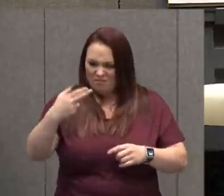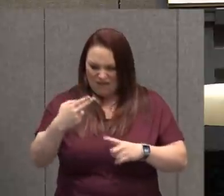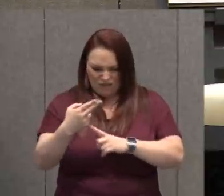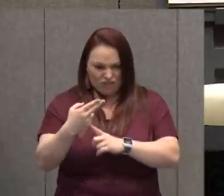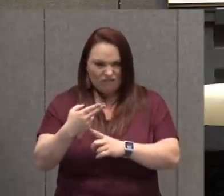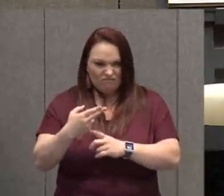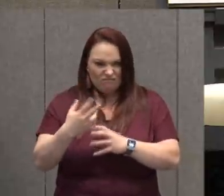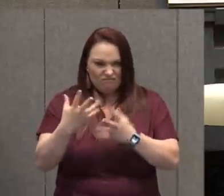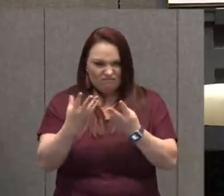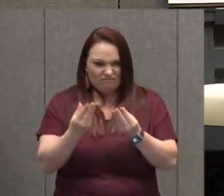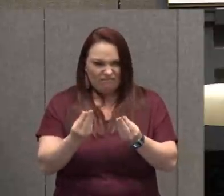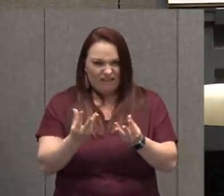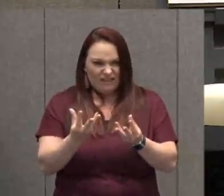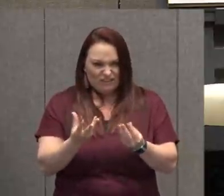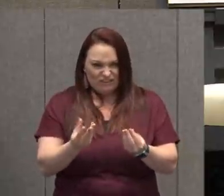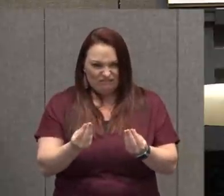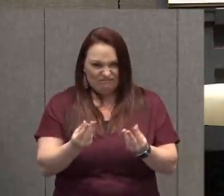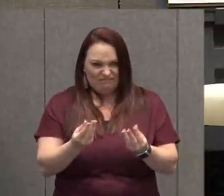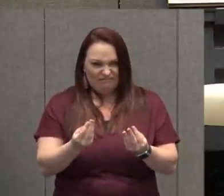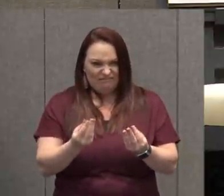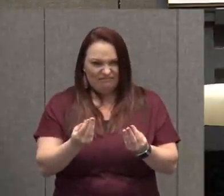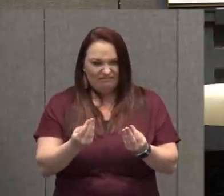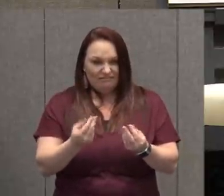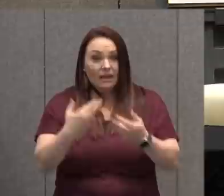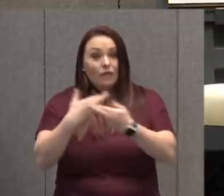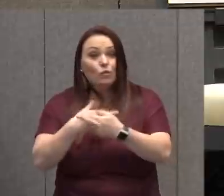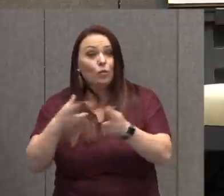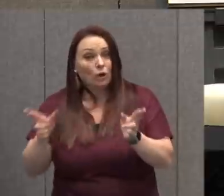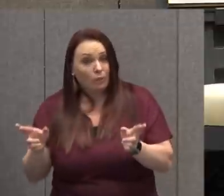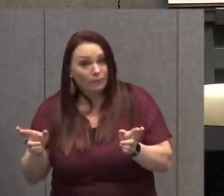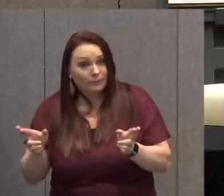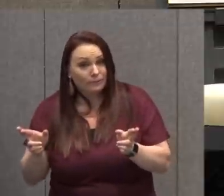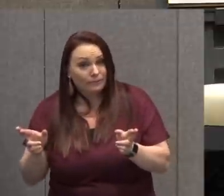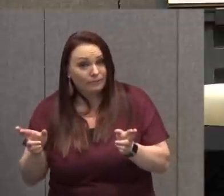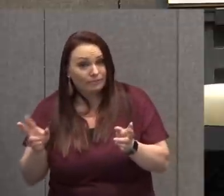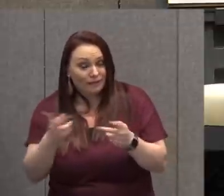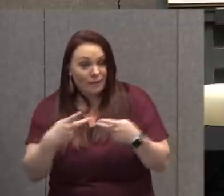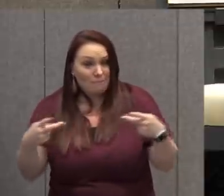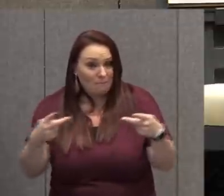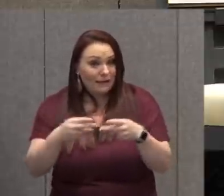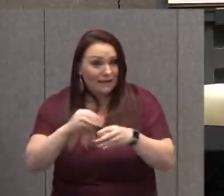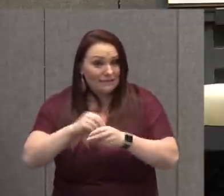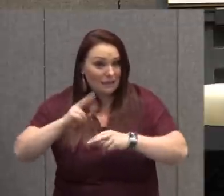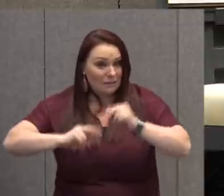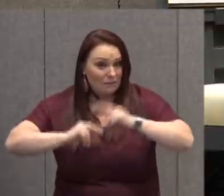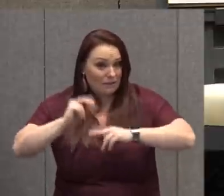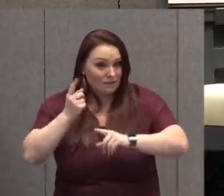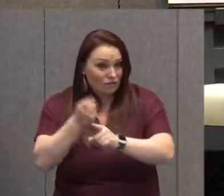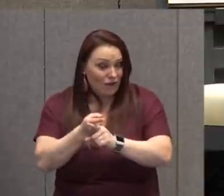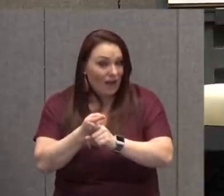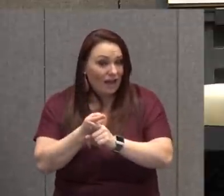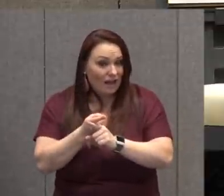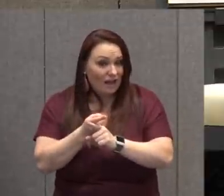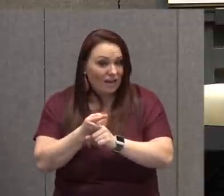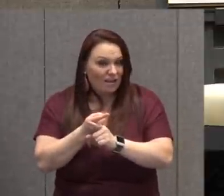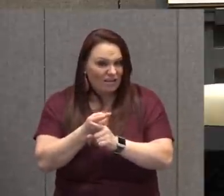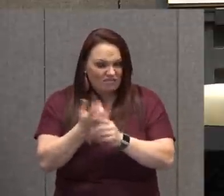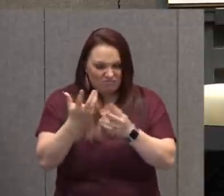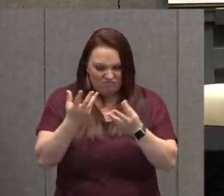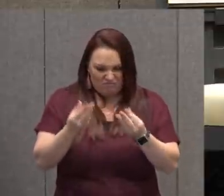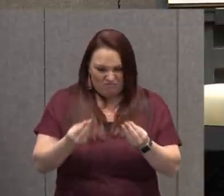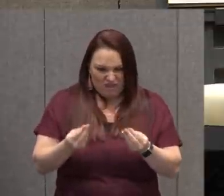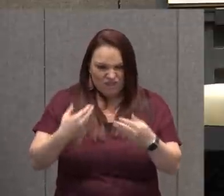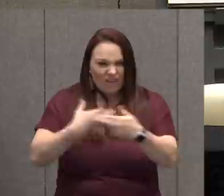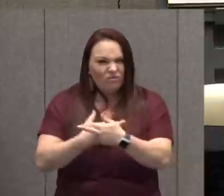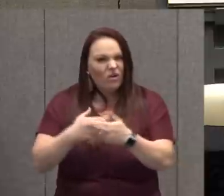means like it's kind of soggy. And room is a place in a building. So is a mushroom a